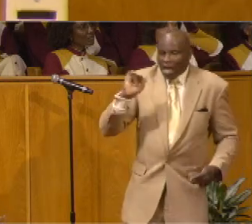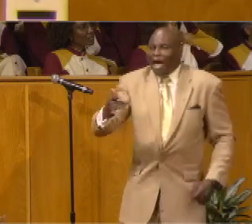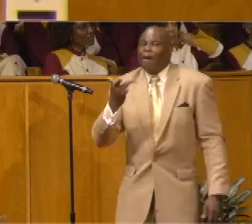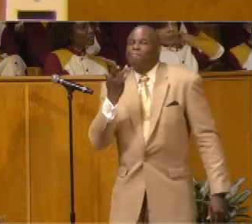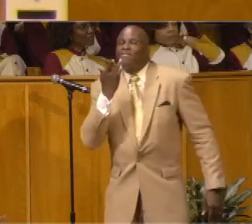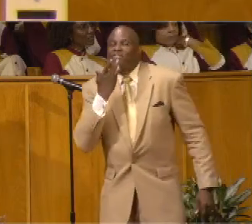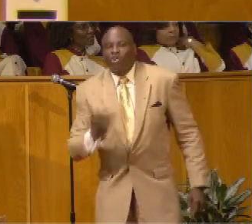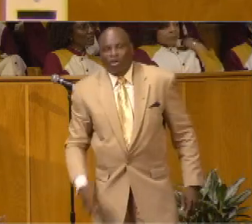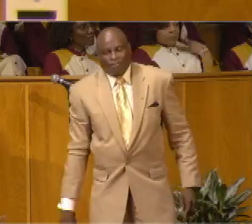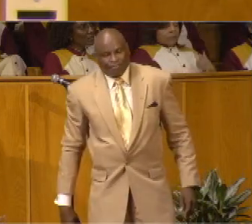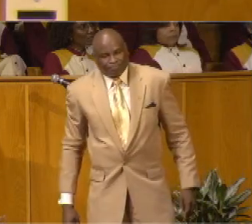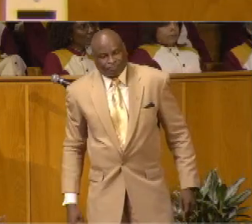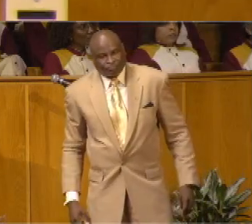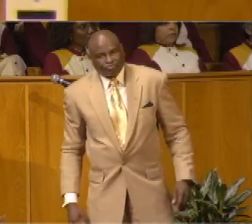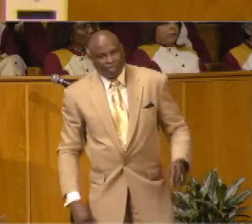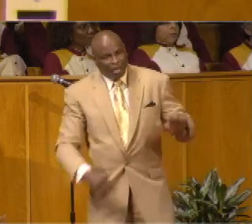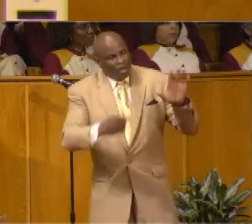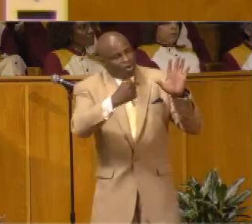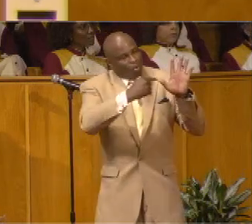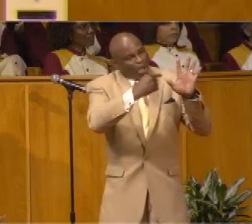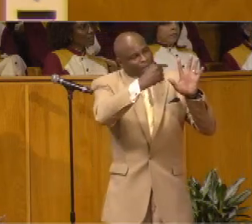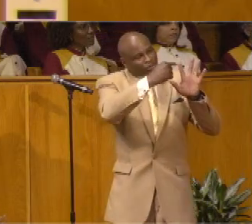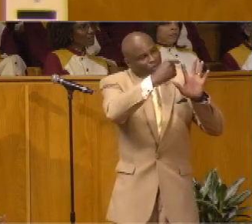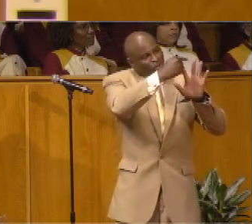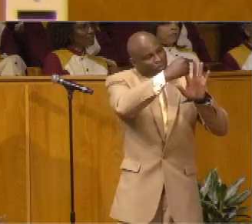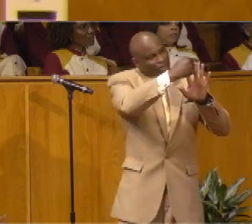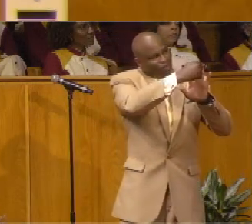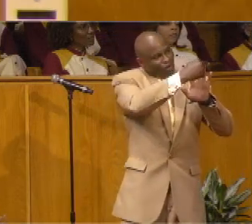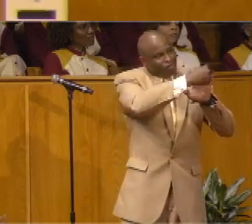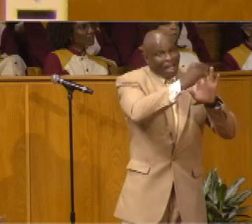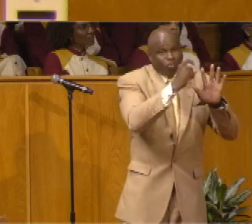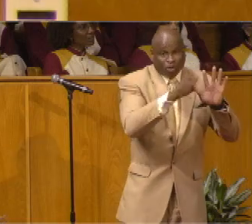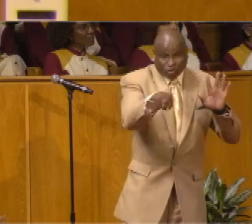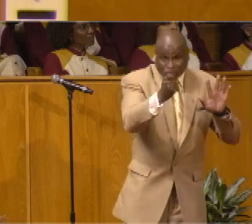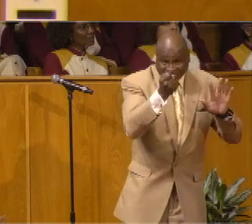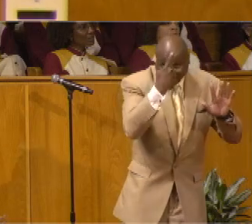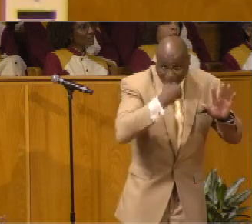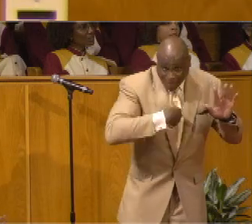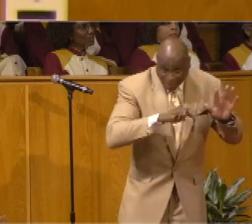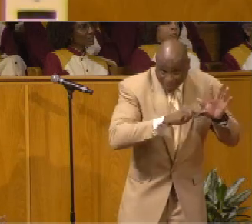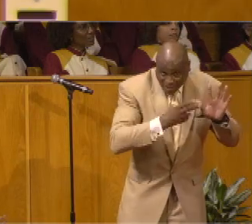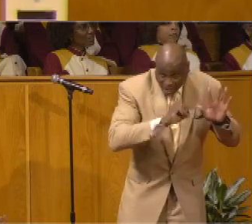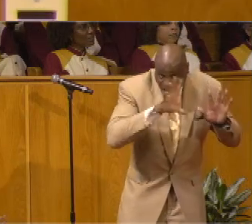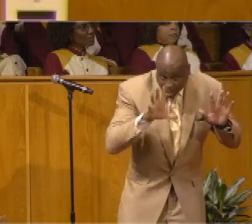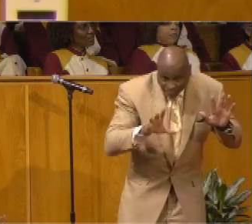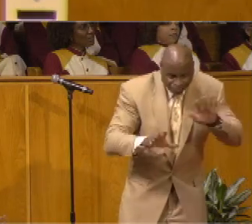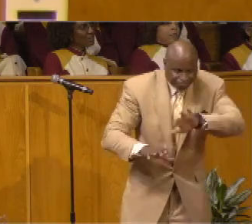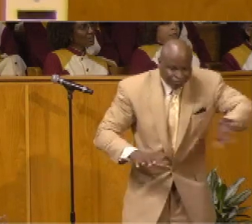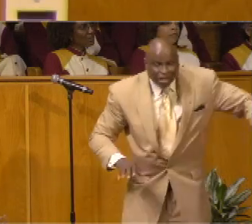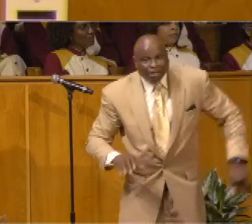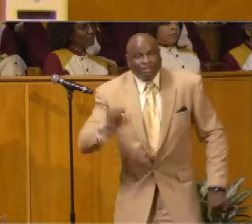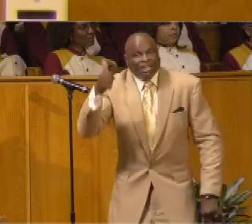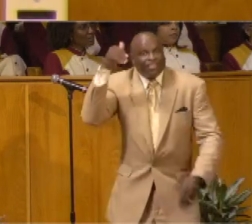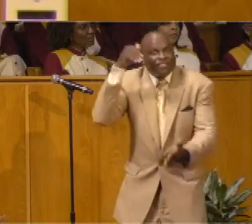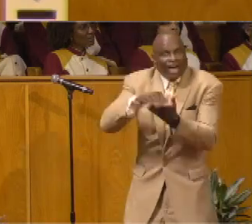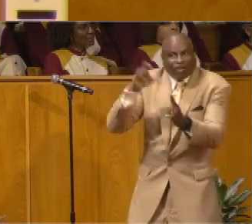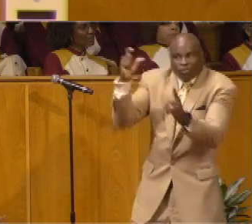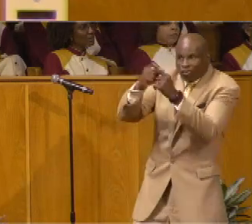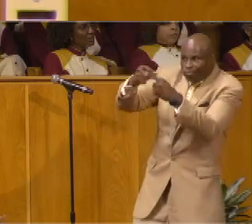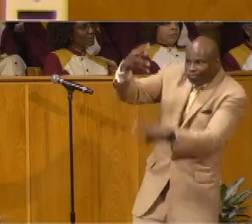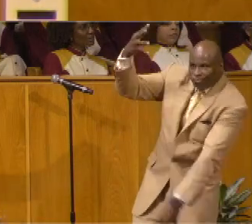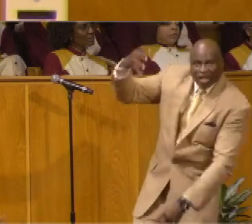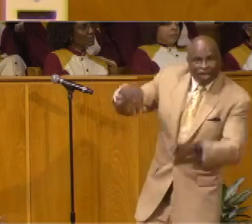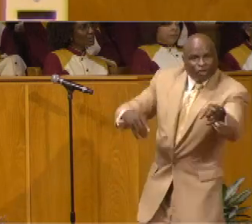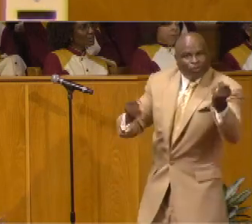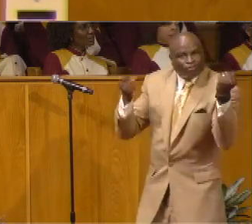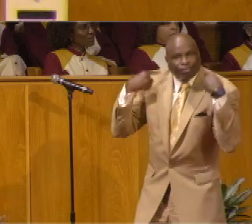rather speak five words you understand than 10,000 words that don't